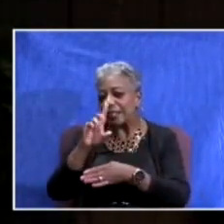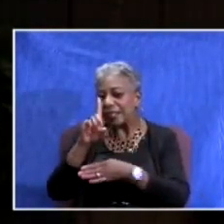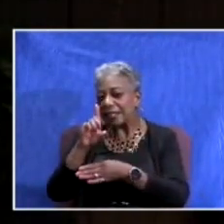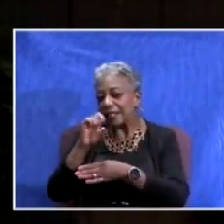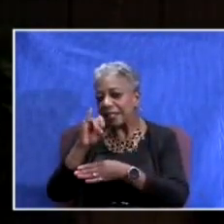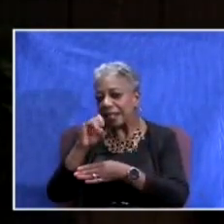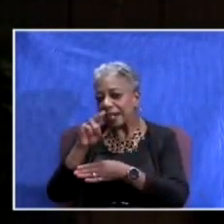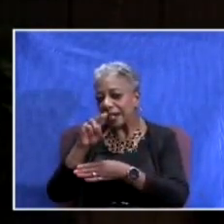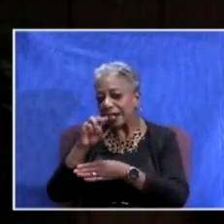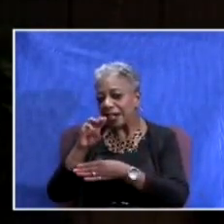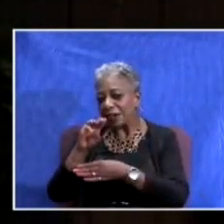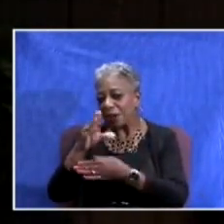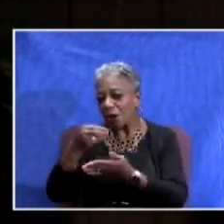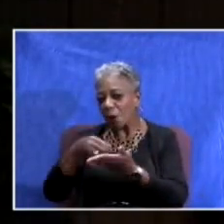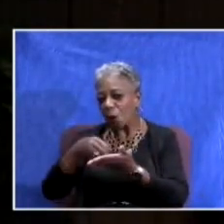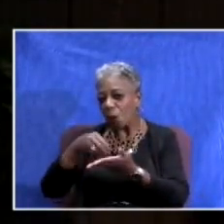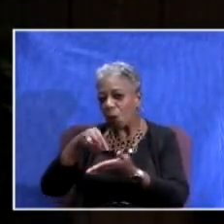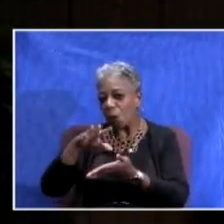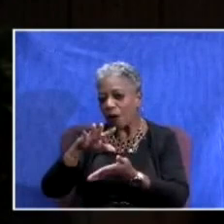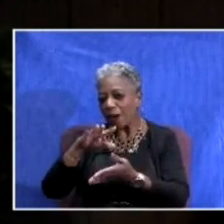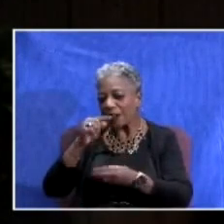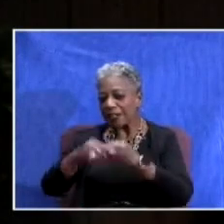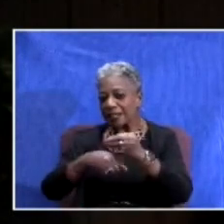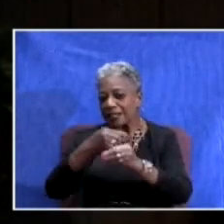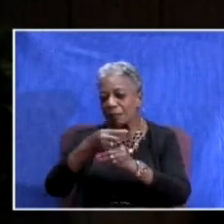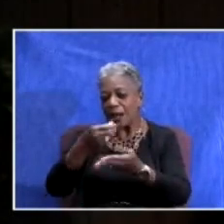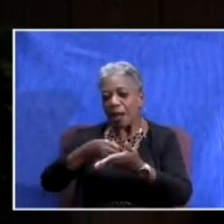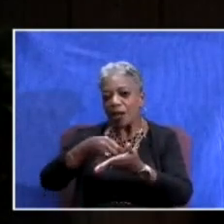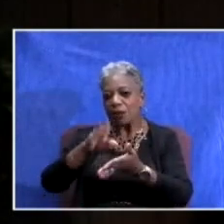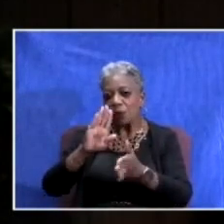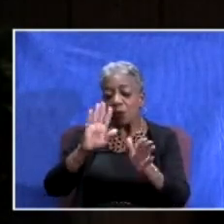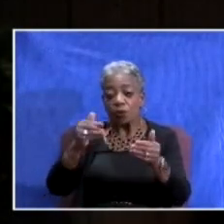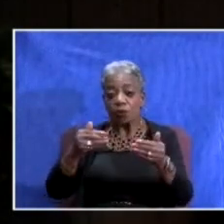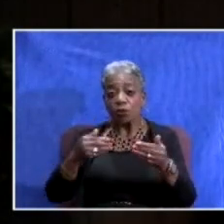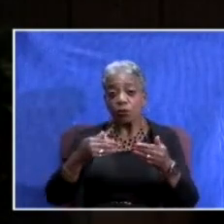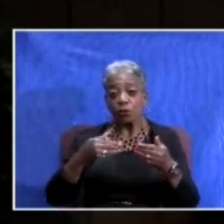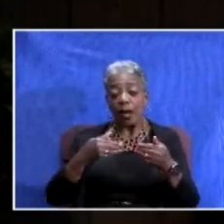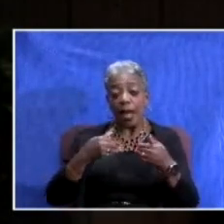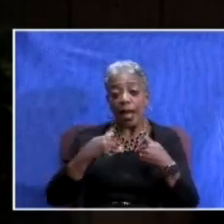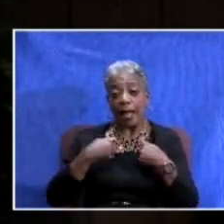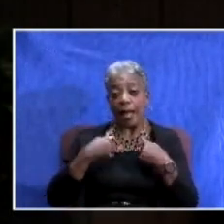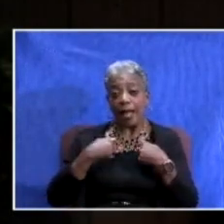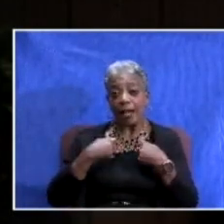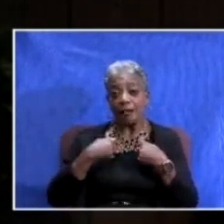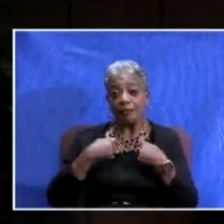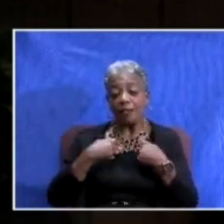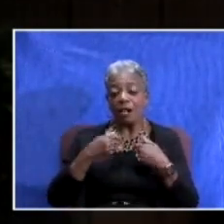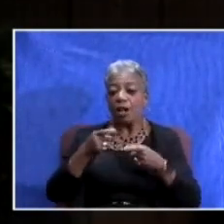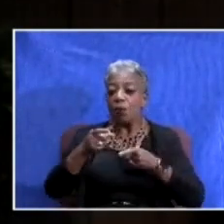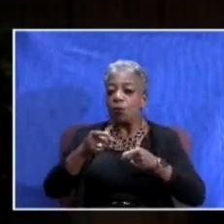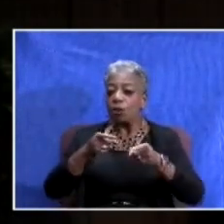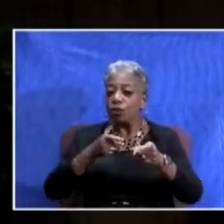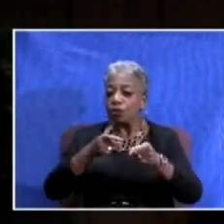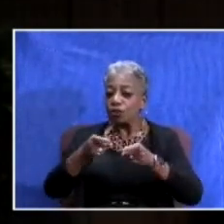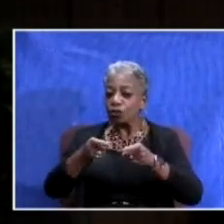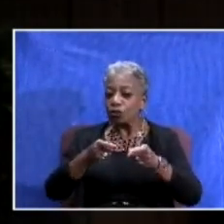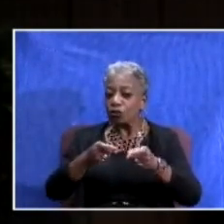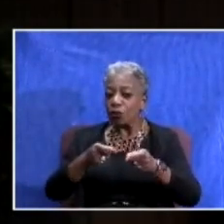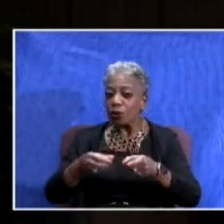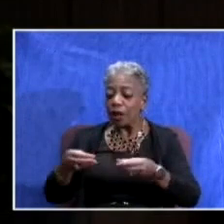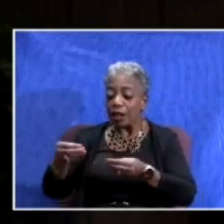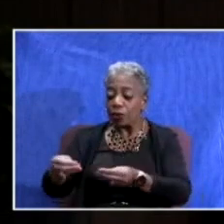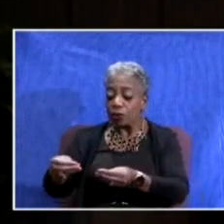wealth. Wealth is what you own, what you control, and what you can pass down to your